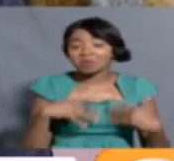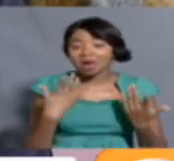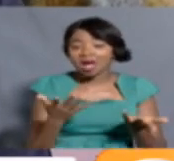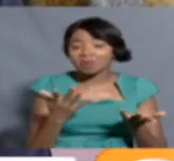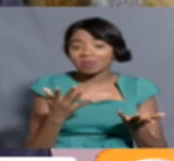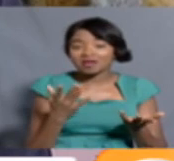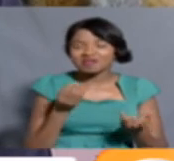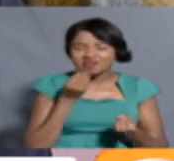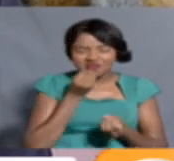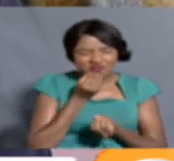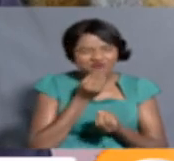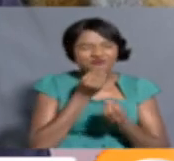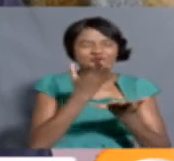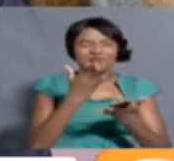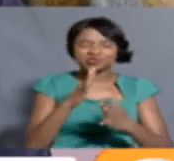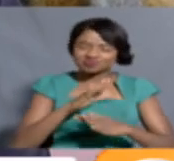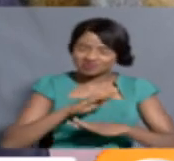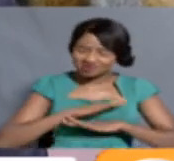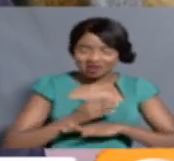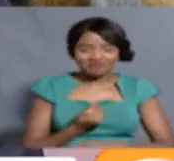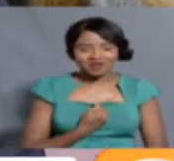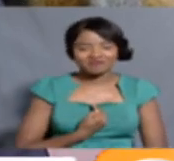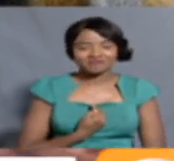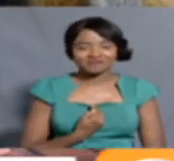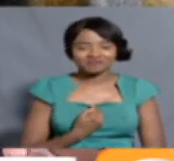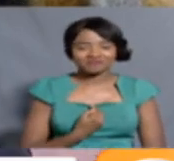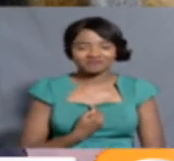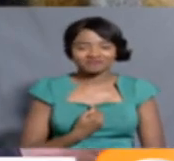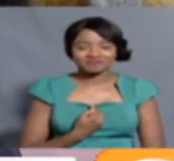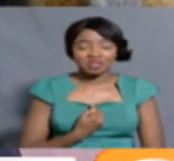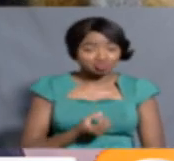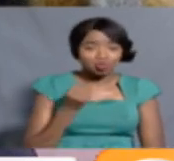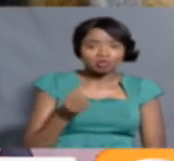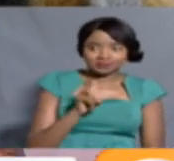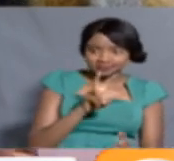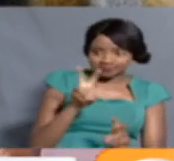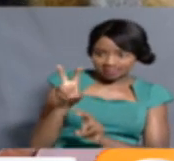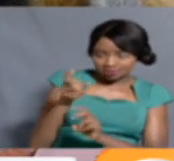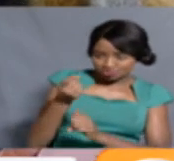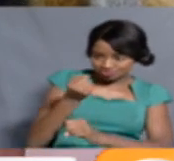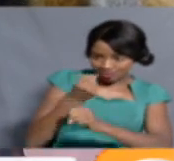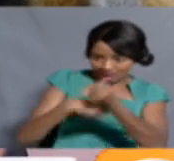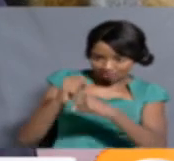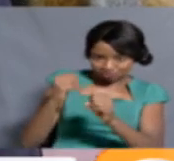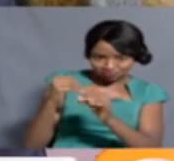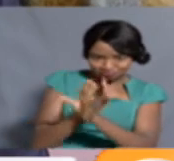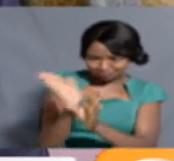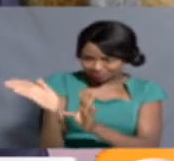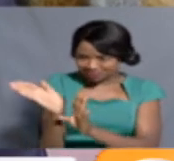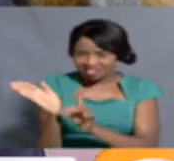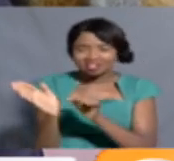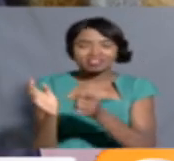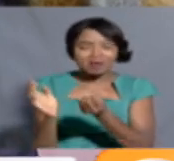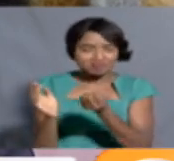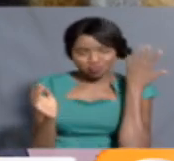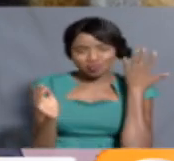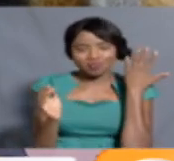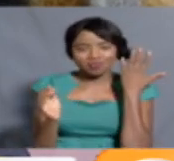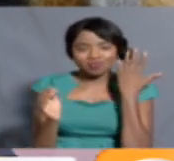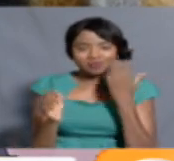well when you are messing things up. When you turn up, and I felt really sad for the farmers the other